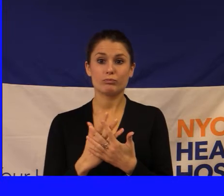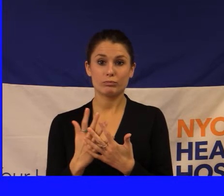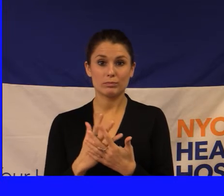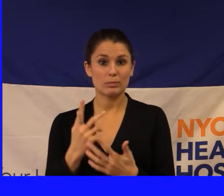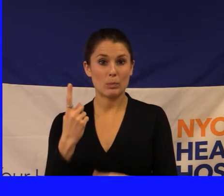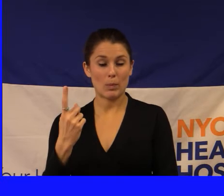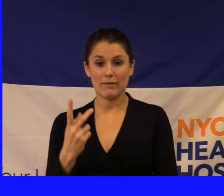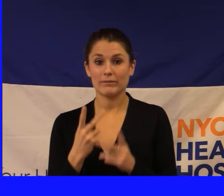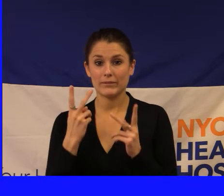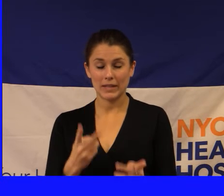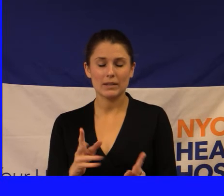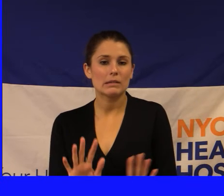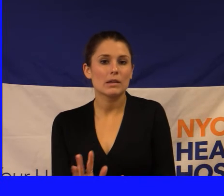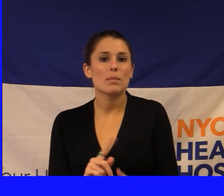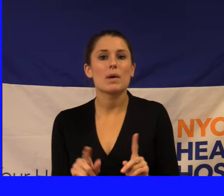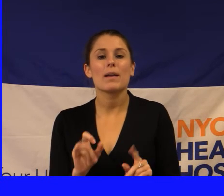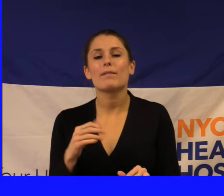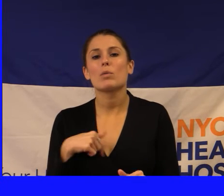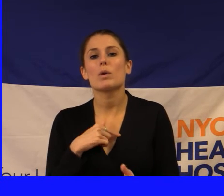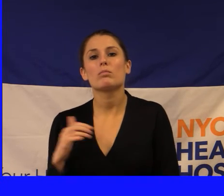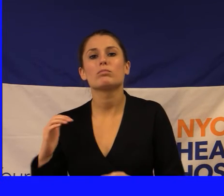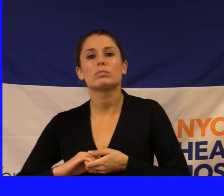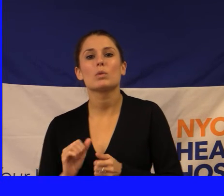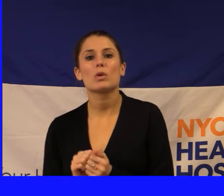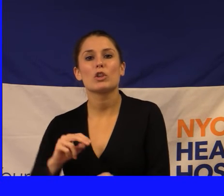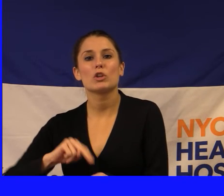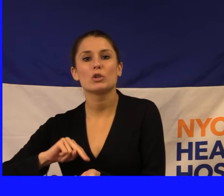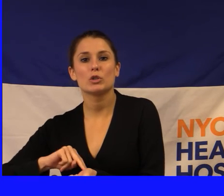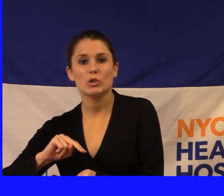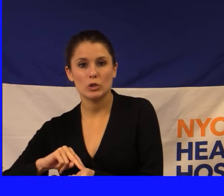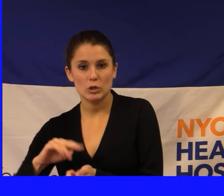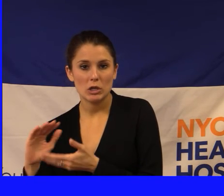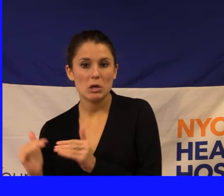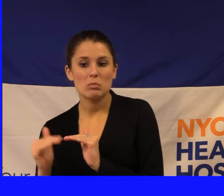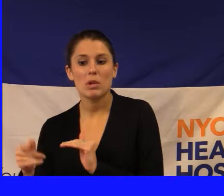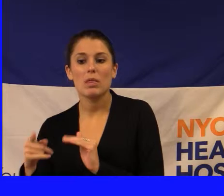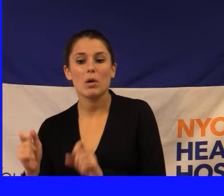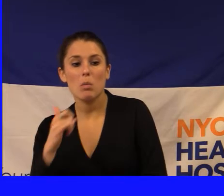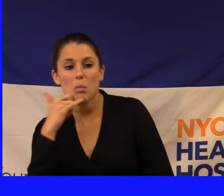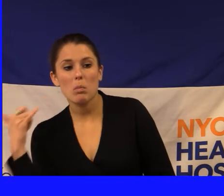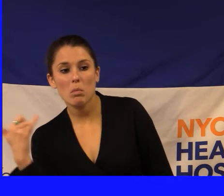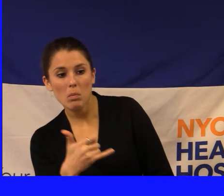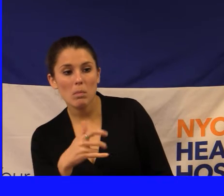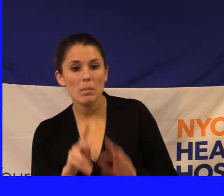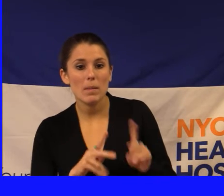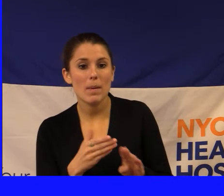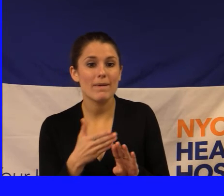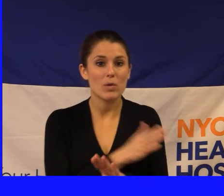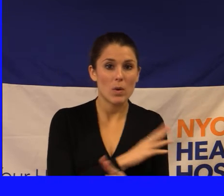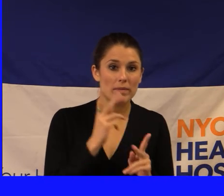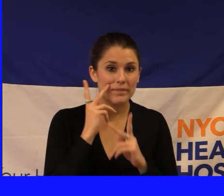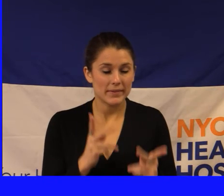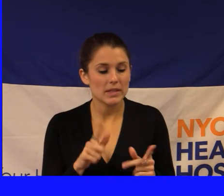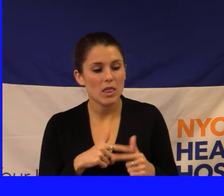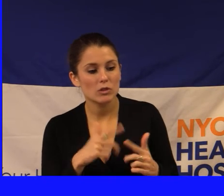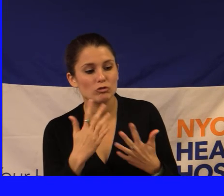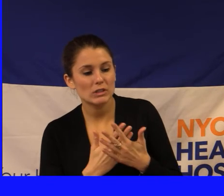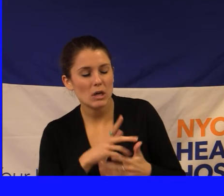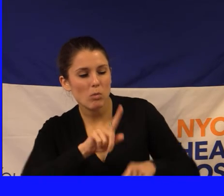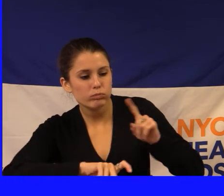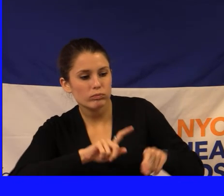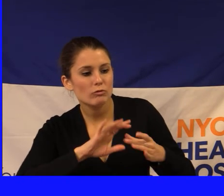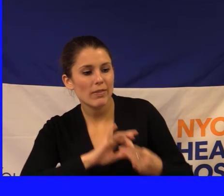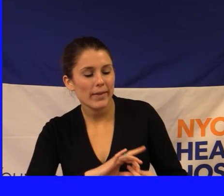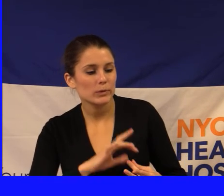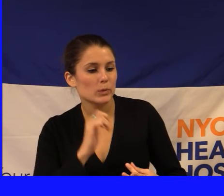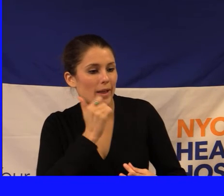if we partner with our nursing colleagues, they can reach out to folks on the phone before the visit, screen them for activities of daily living and fall